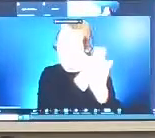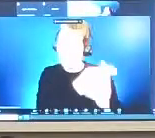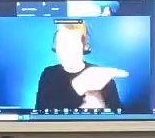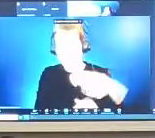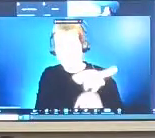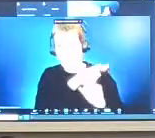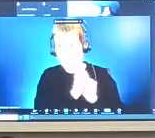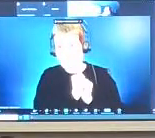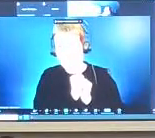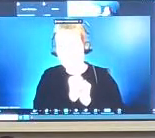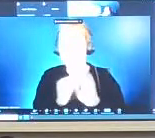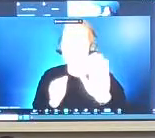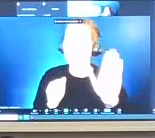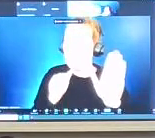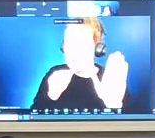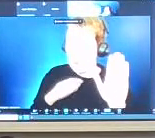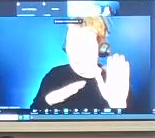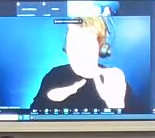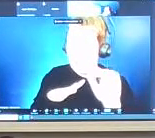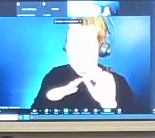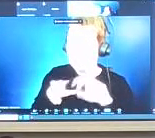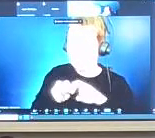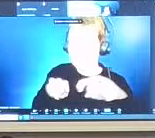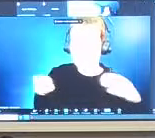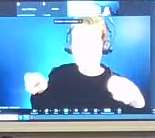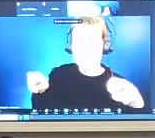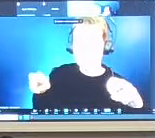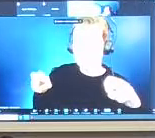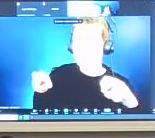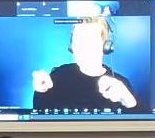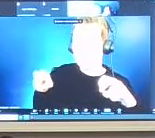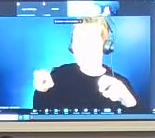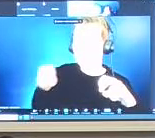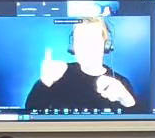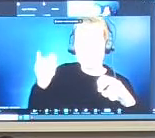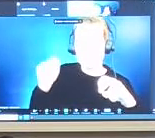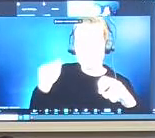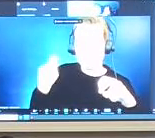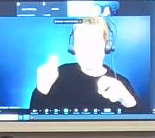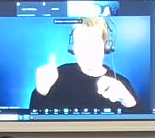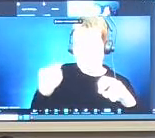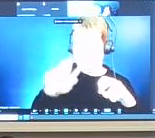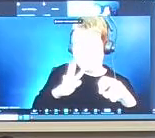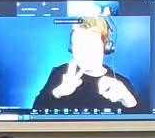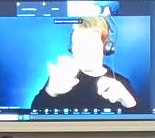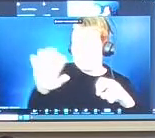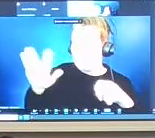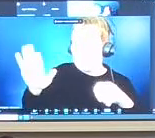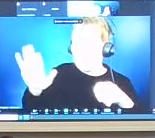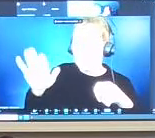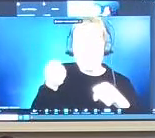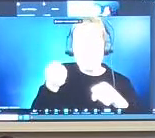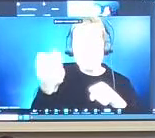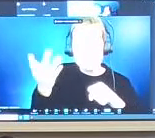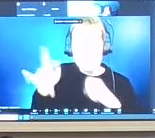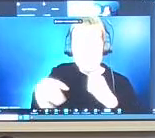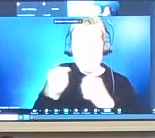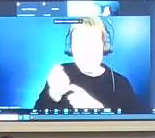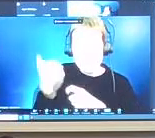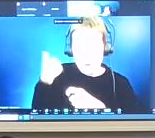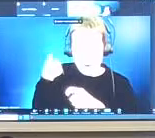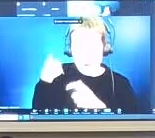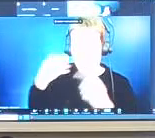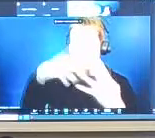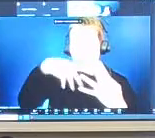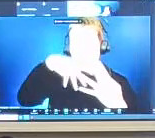Jane, just let me give you a quick, this is Janet, and Yeah. from several years ago when the Rainbow Market was